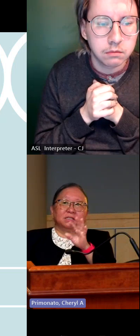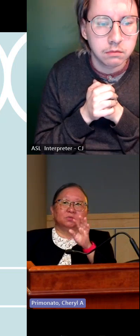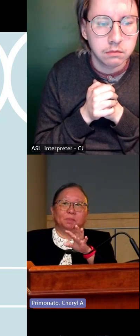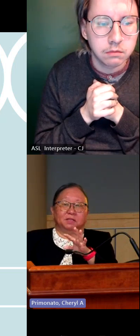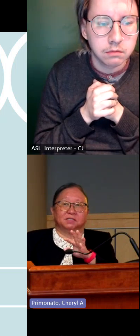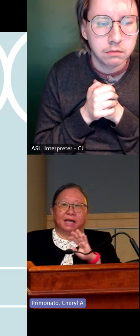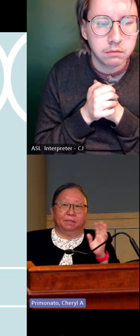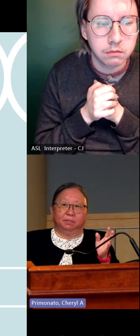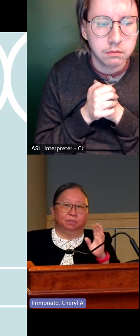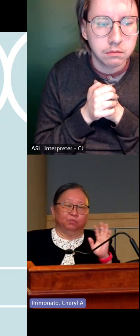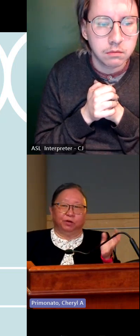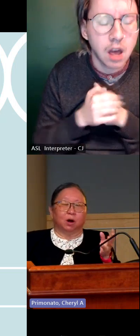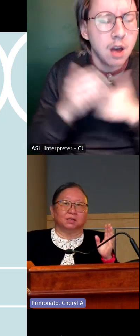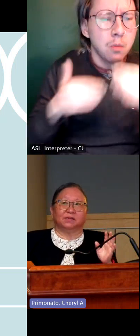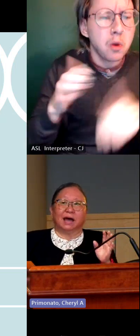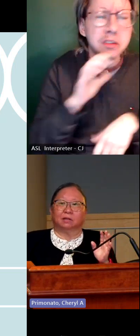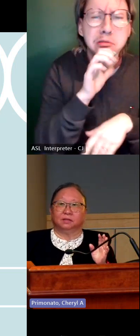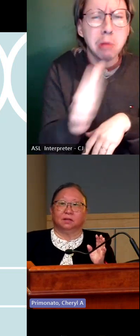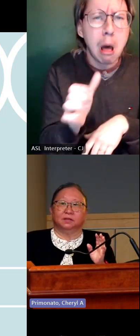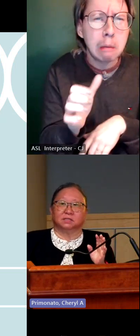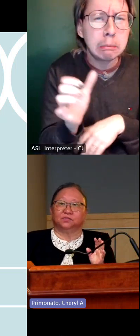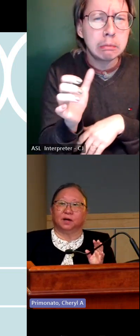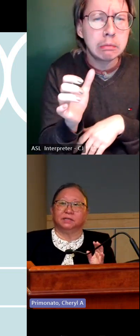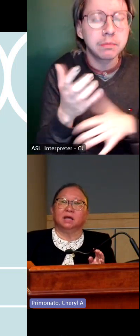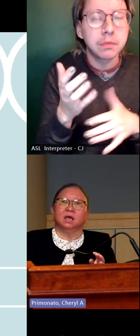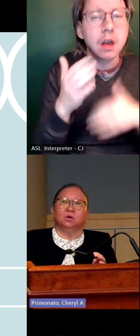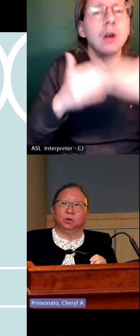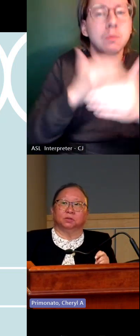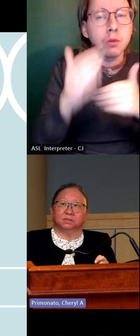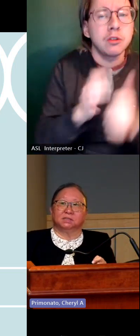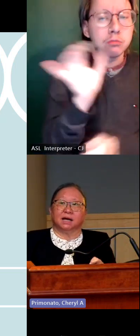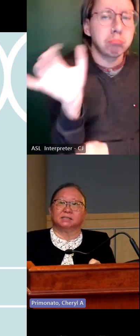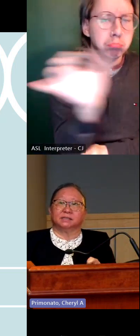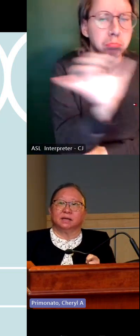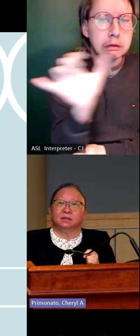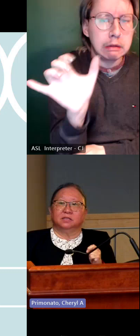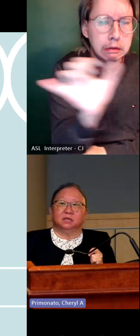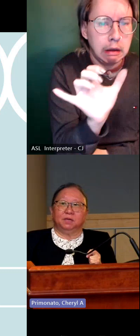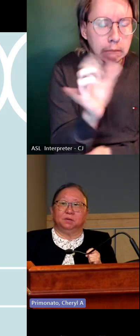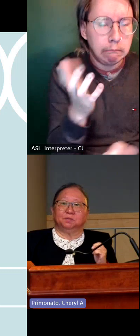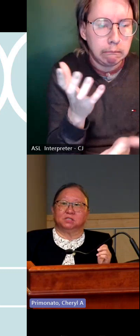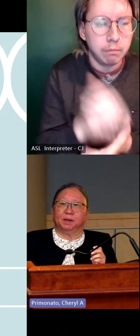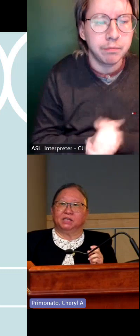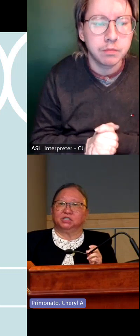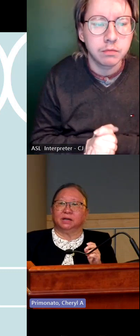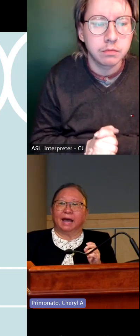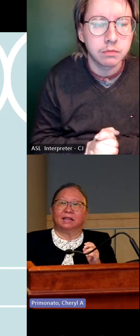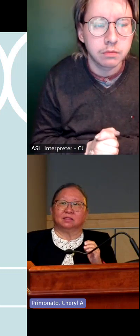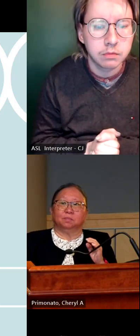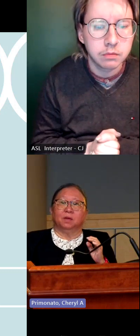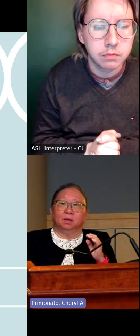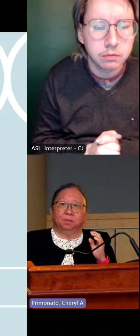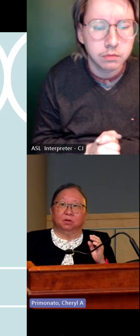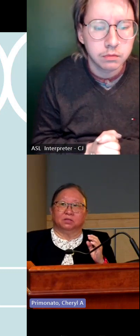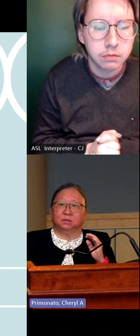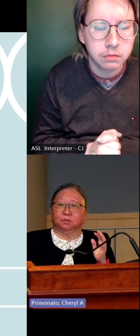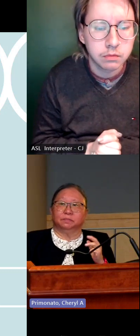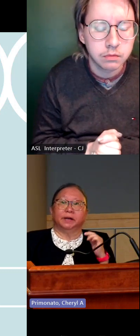the processes will be the same regardless of how this is funded. We will discuss the DB participation at